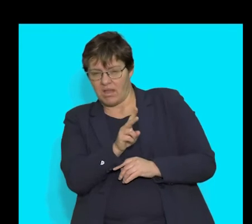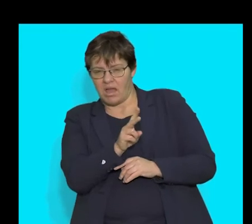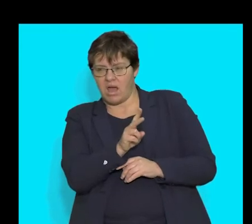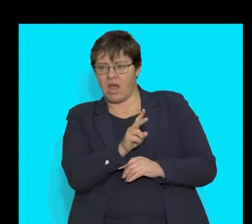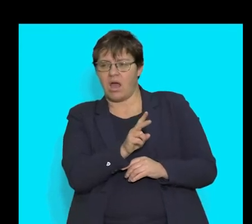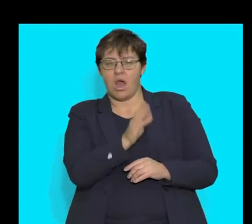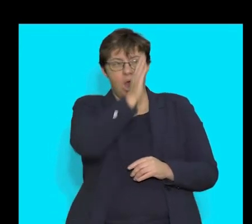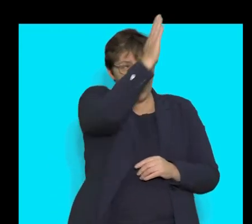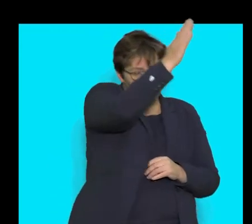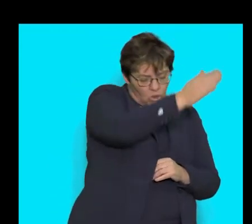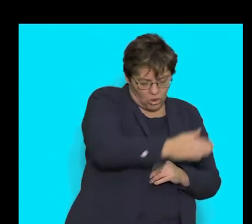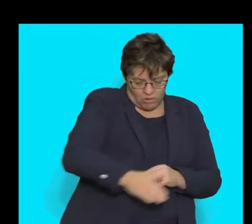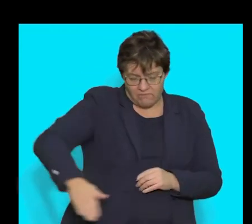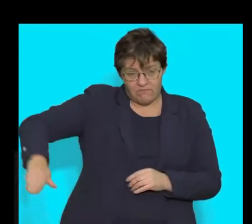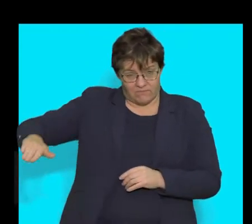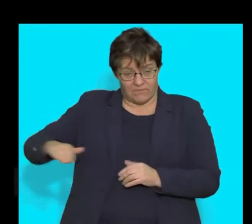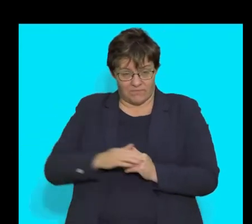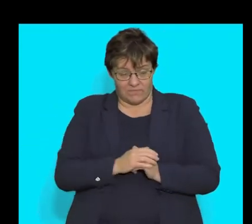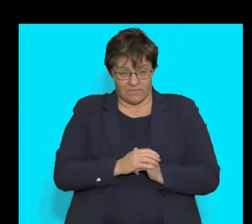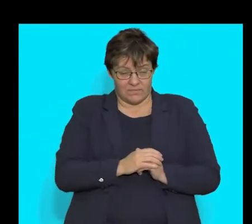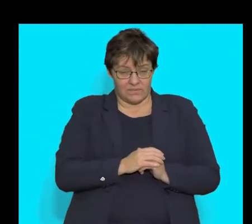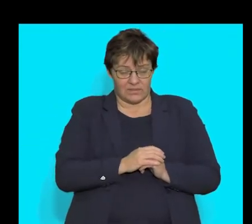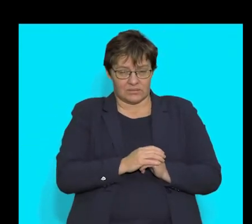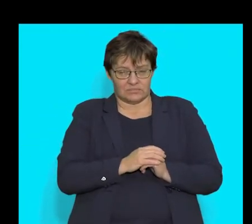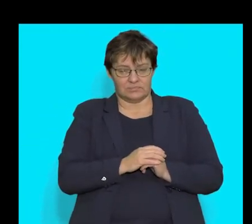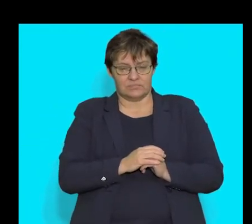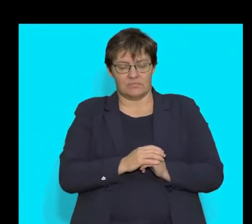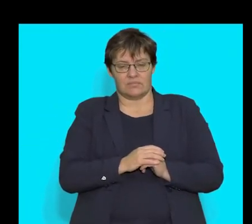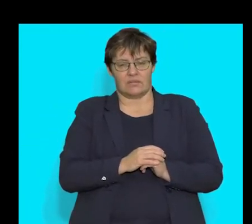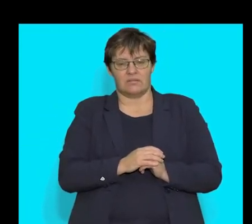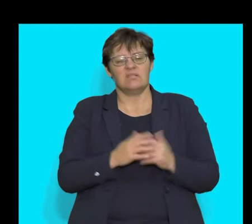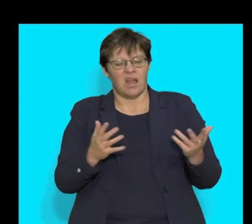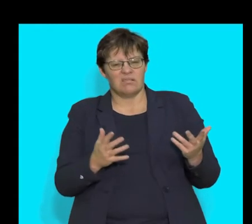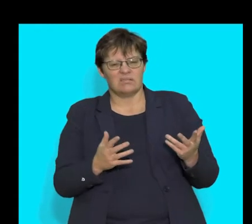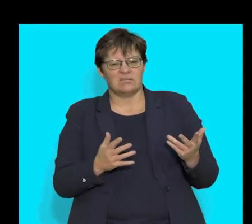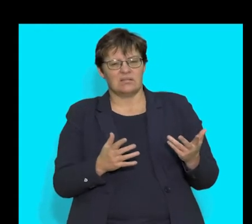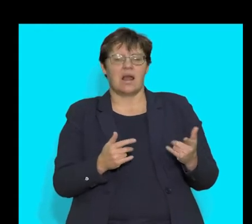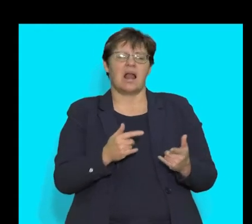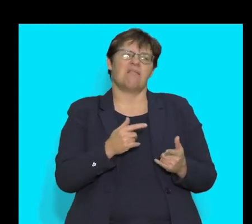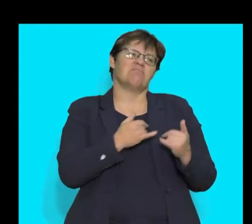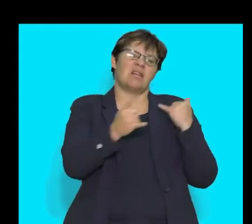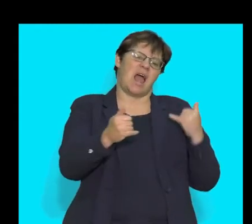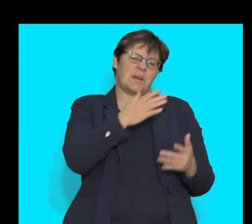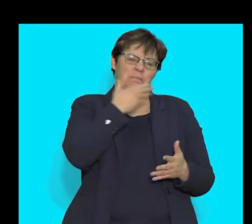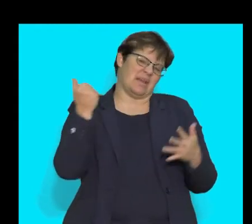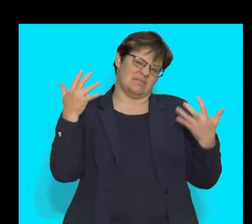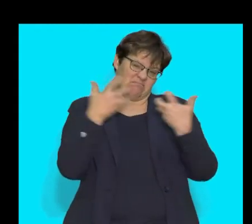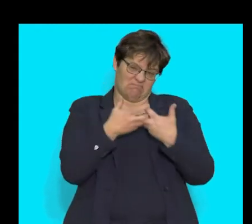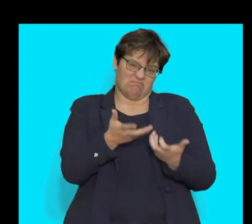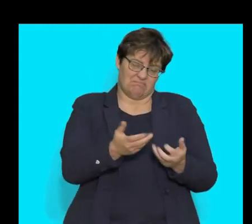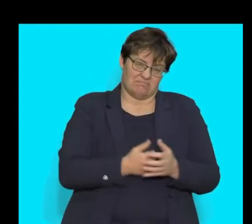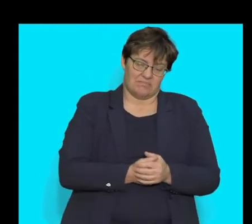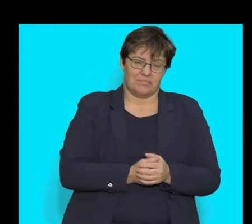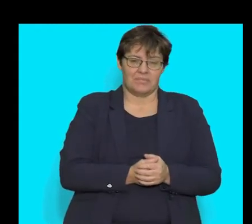of a curve, and I'm going to plot them like that and draw in the line that's kind of the line of best fit. And